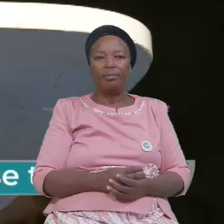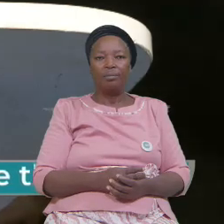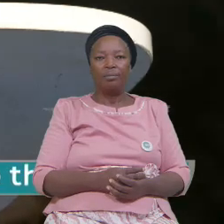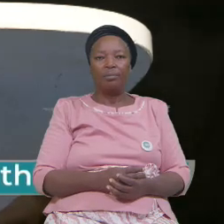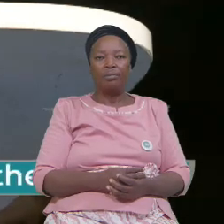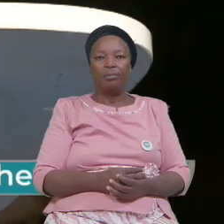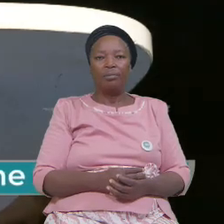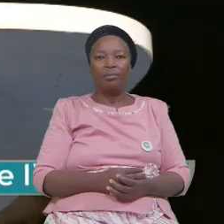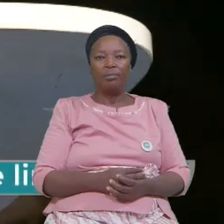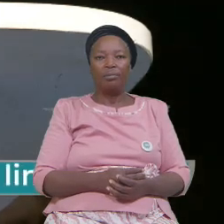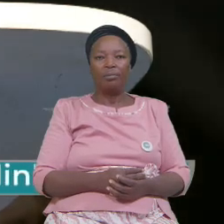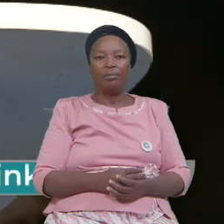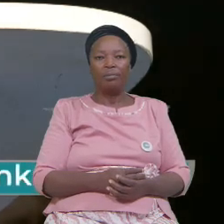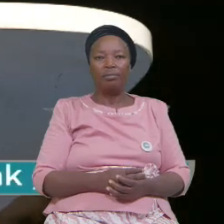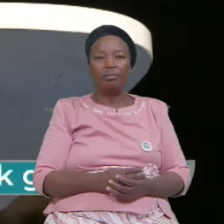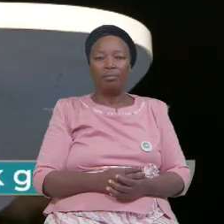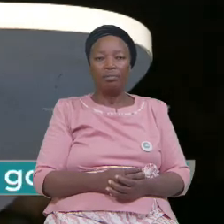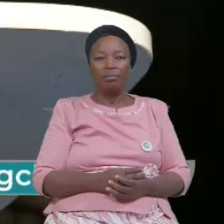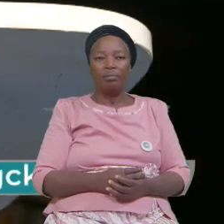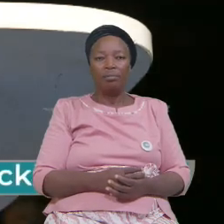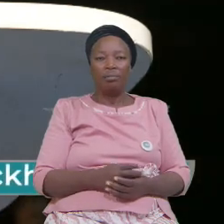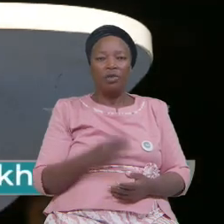On my left hand side,